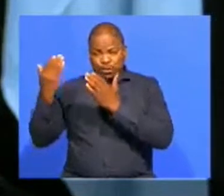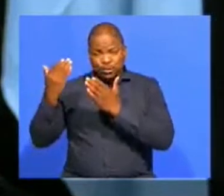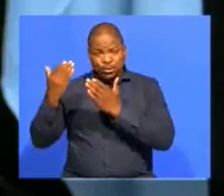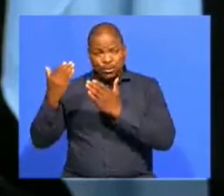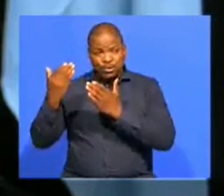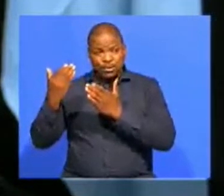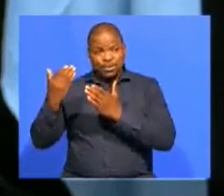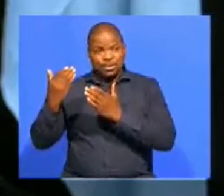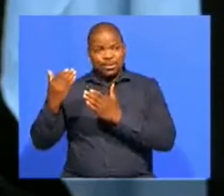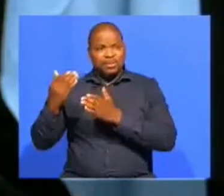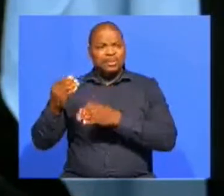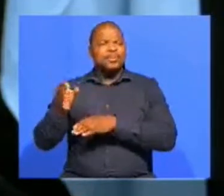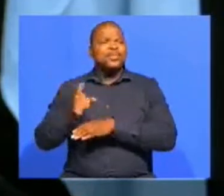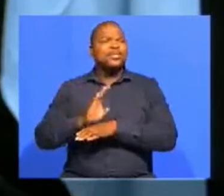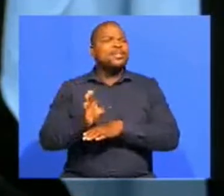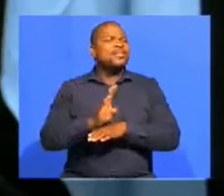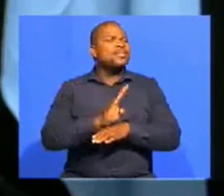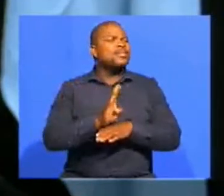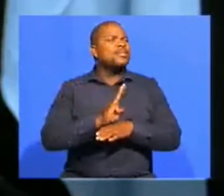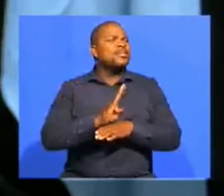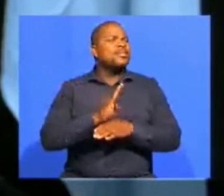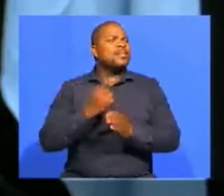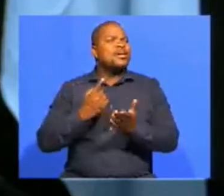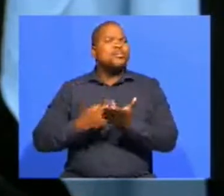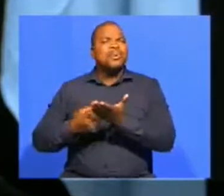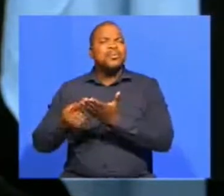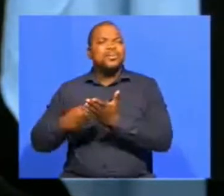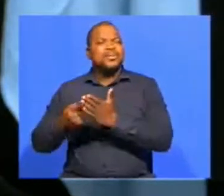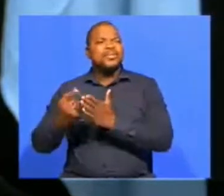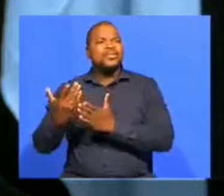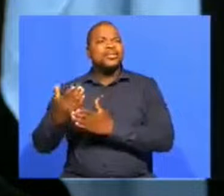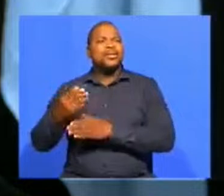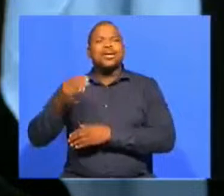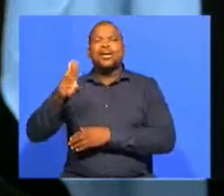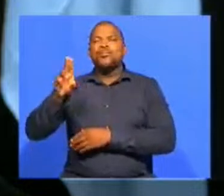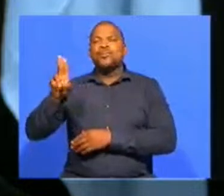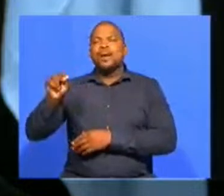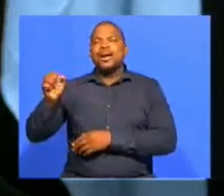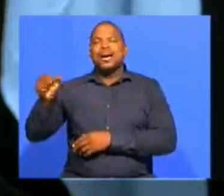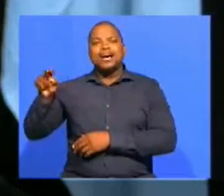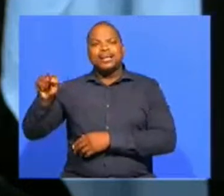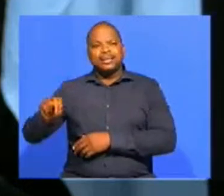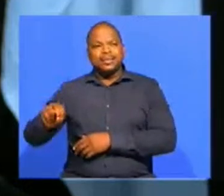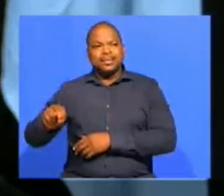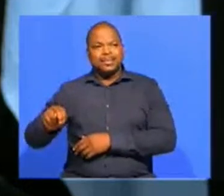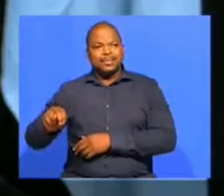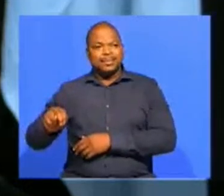She is here, but she's busy talking with the Huan.